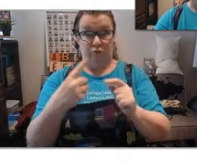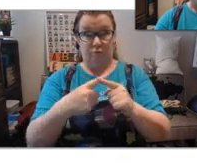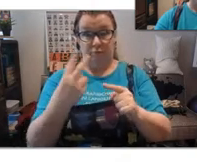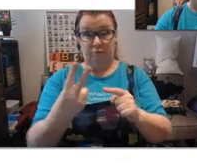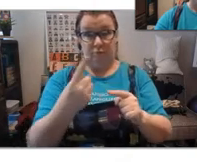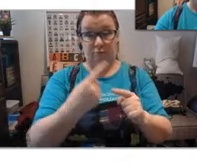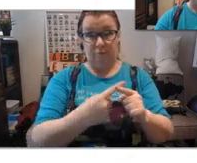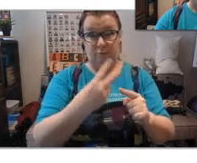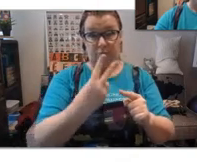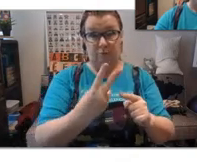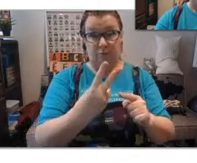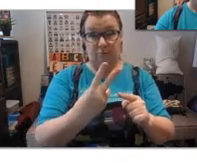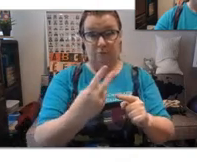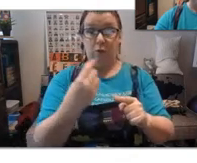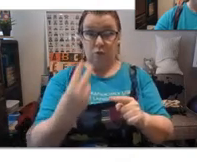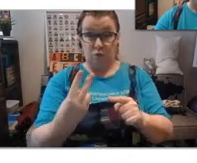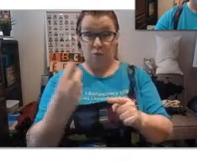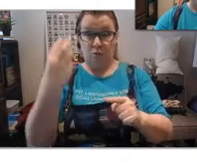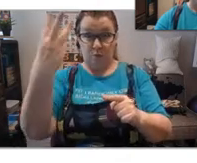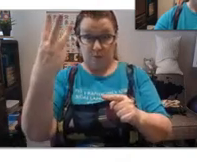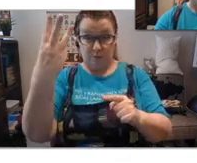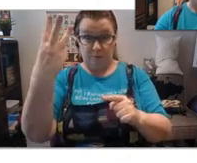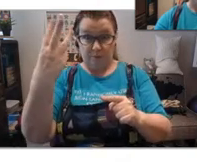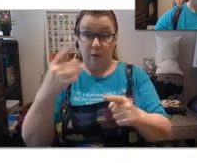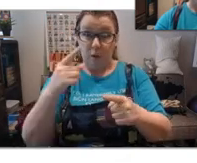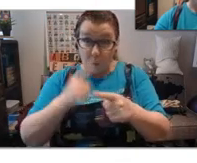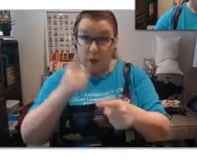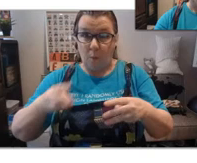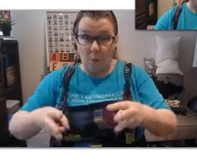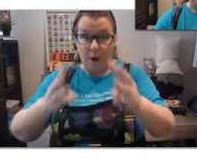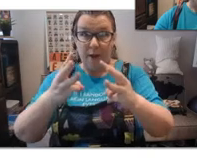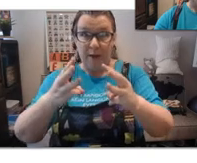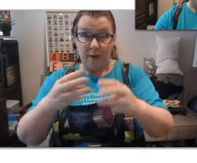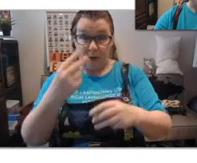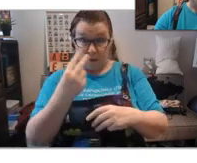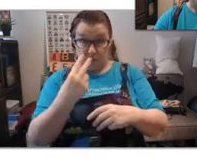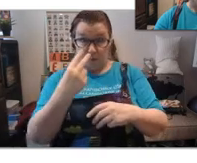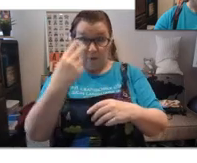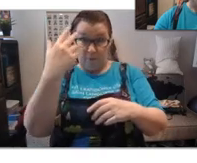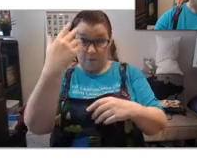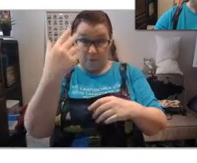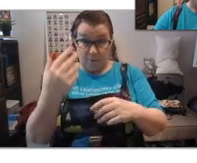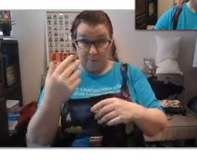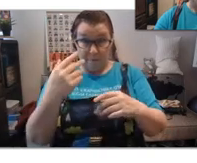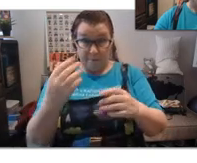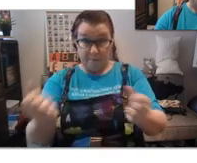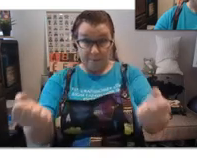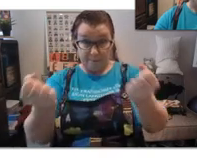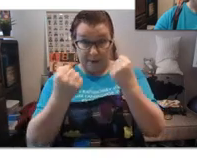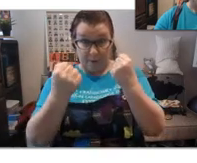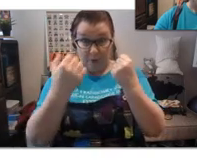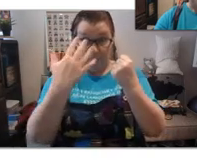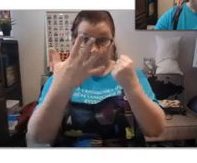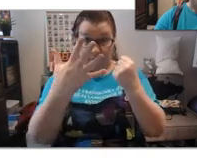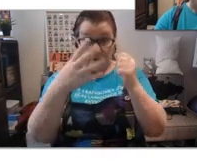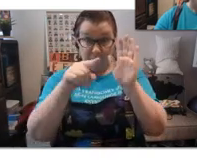we've only got 2 times 2 times 2 now, which is 2 to the power of 3. And that's the quick way. So